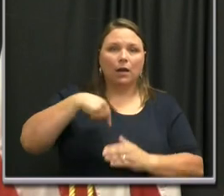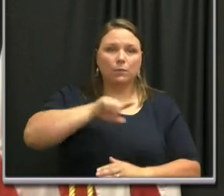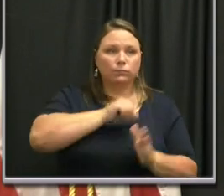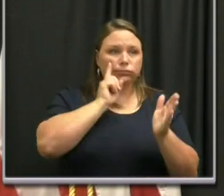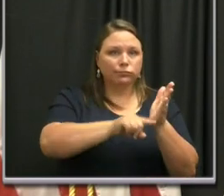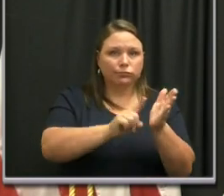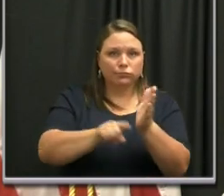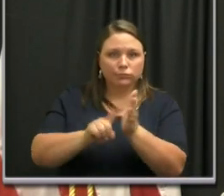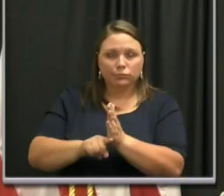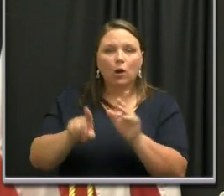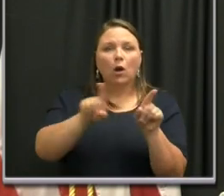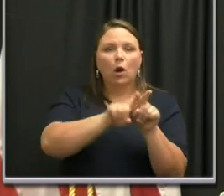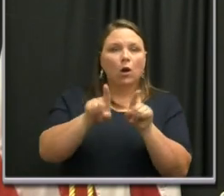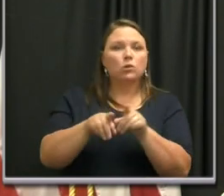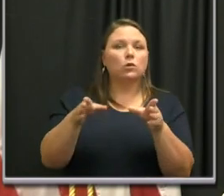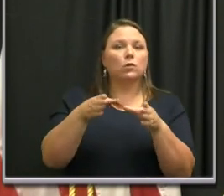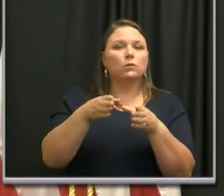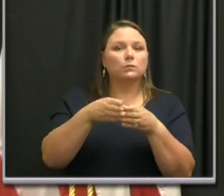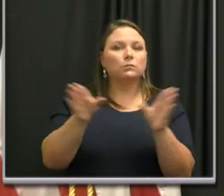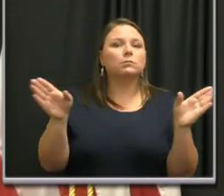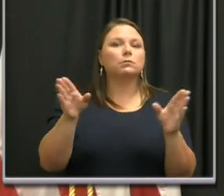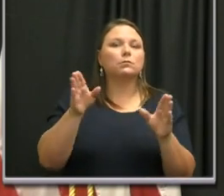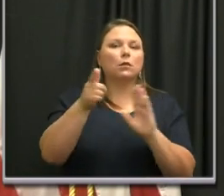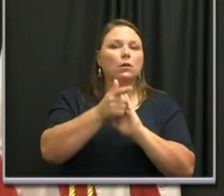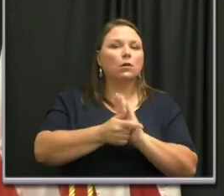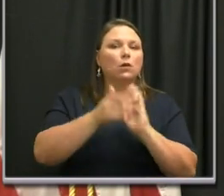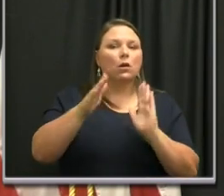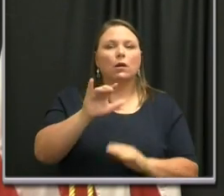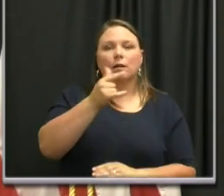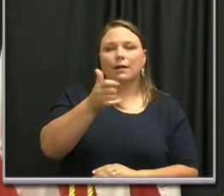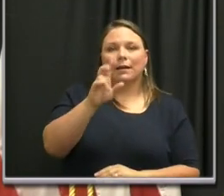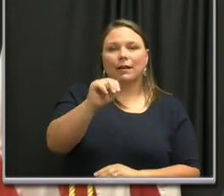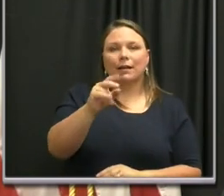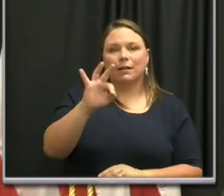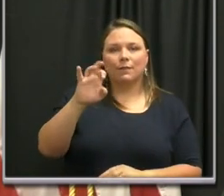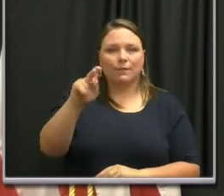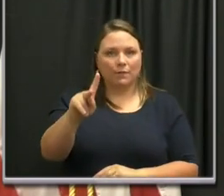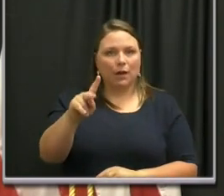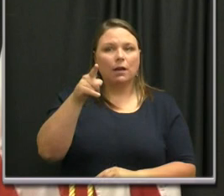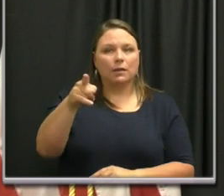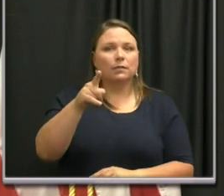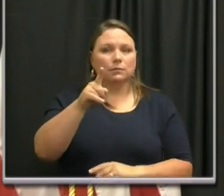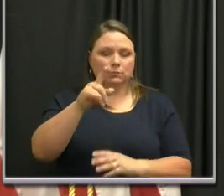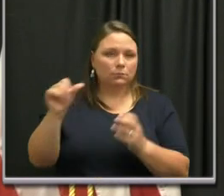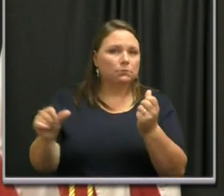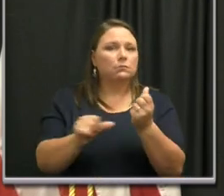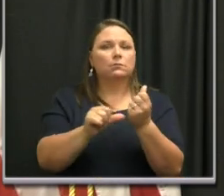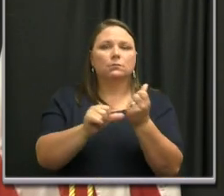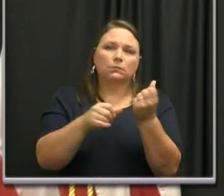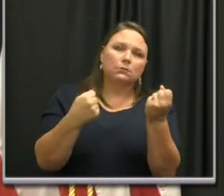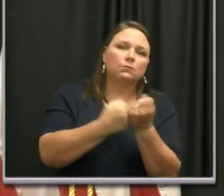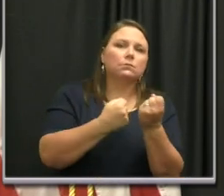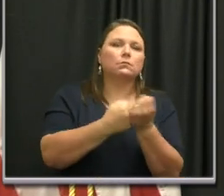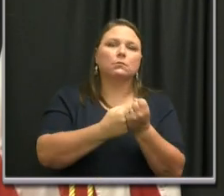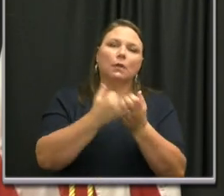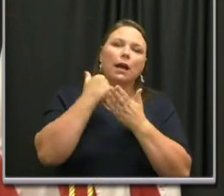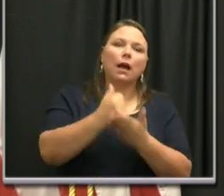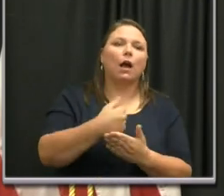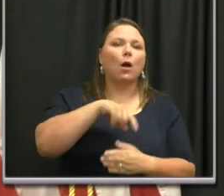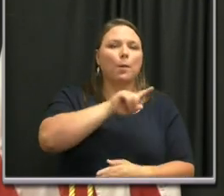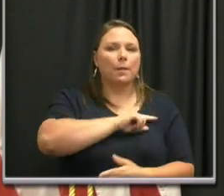District Attorney General Glenn Funk has been very helpful in making sure that he's been personally available to assist us in lodging the proper